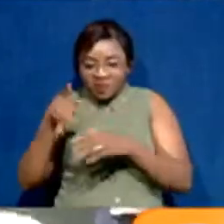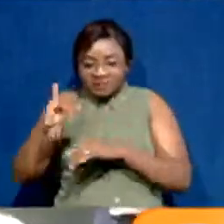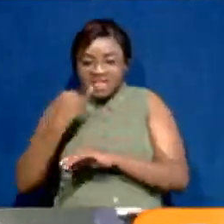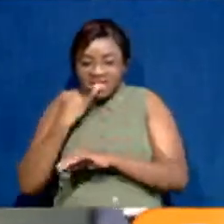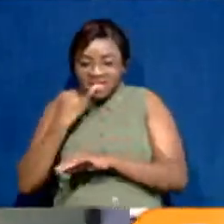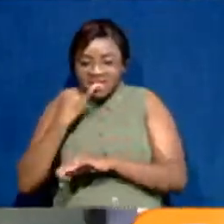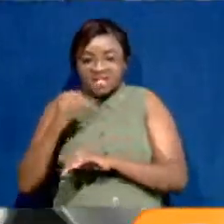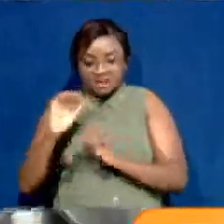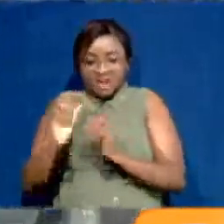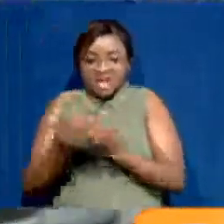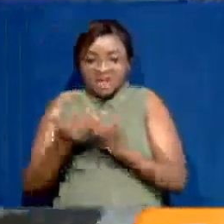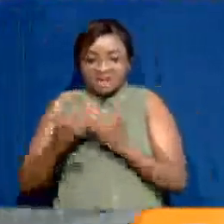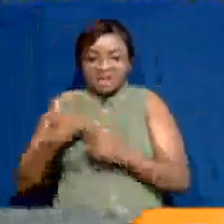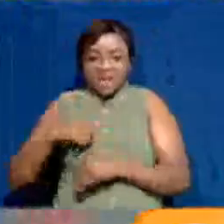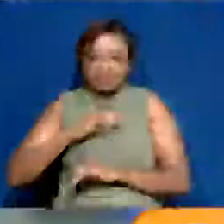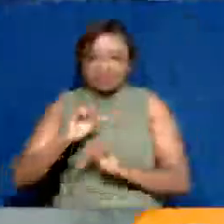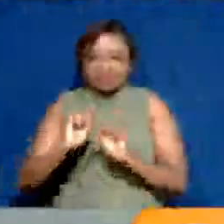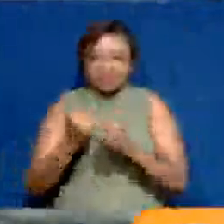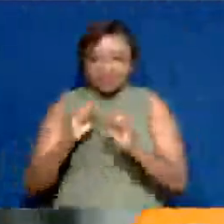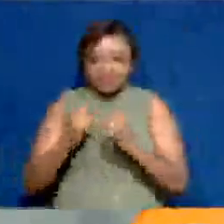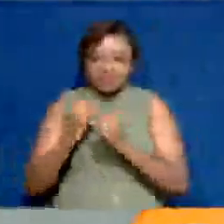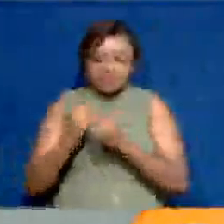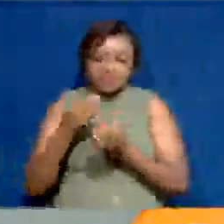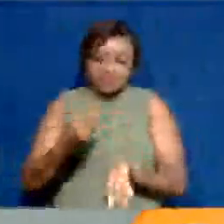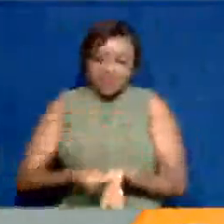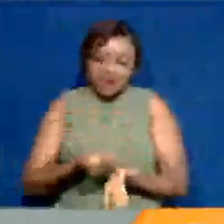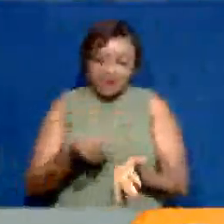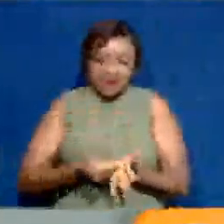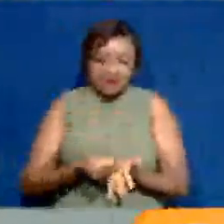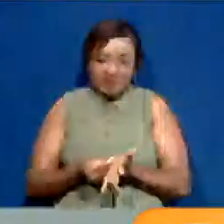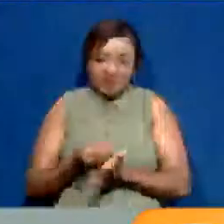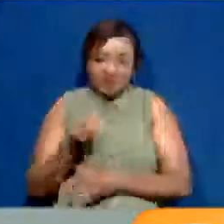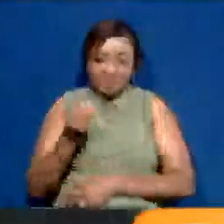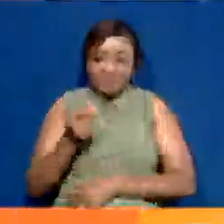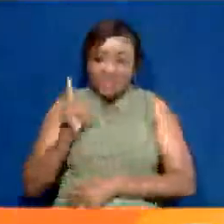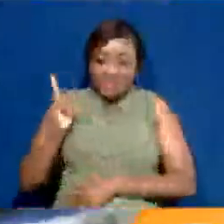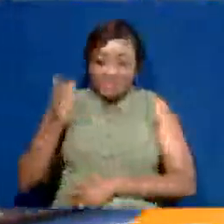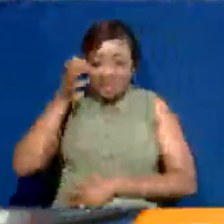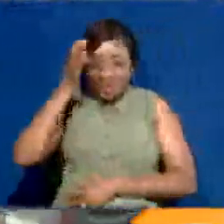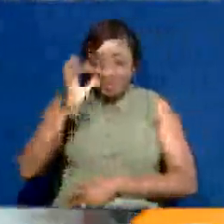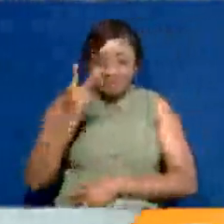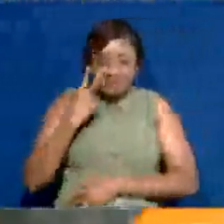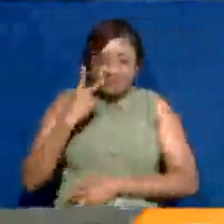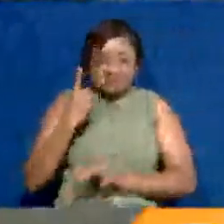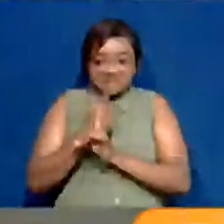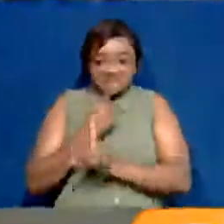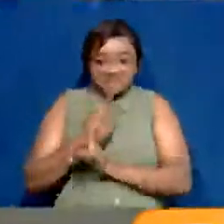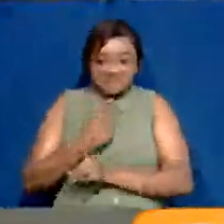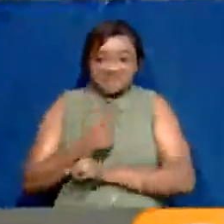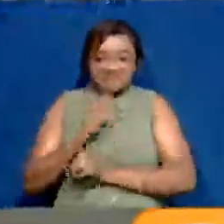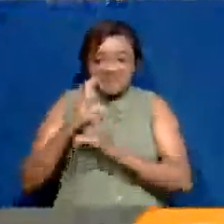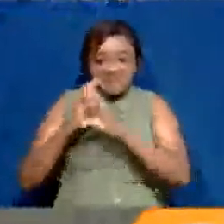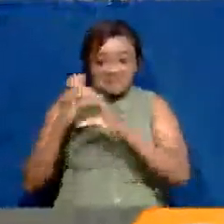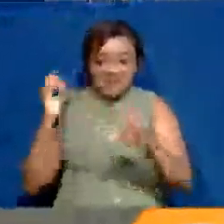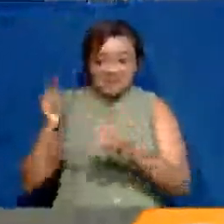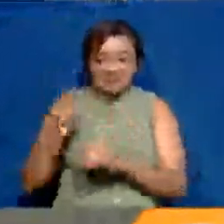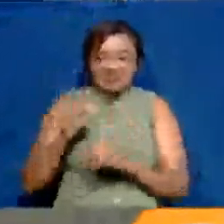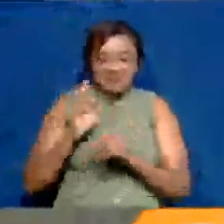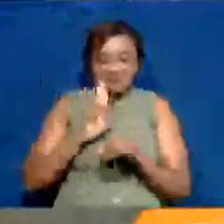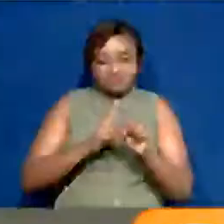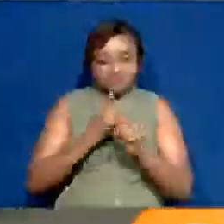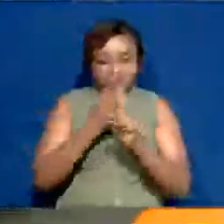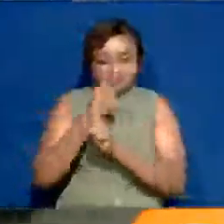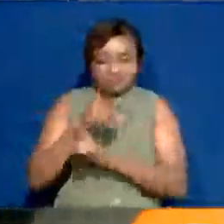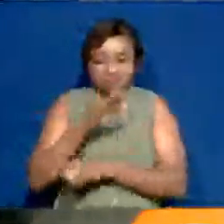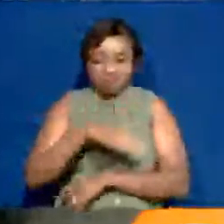kuwa tukisave pesa. New as it may sound, this concept has seen a few e-buses ply different routes in the city.